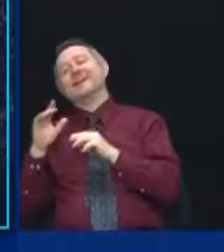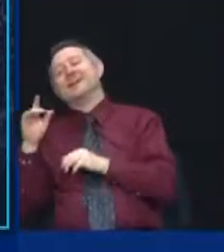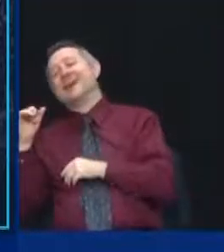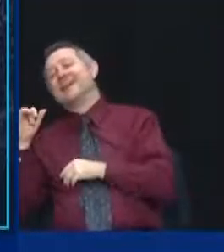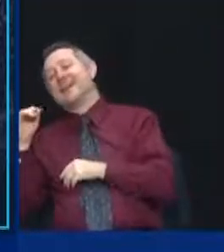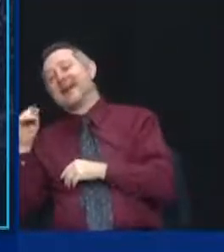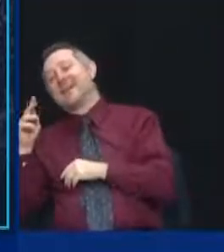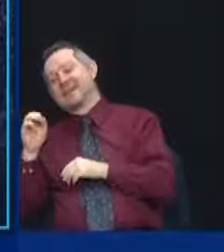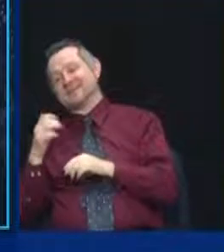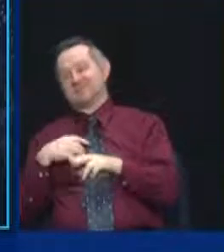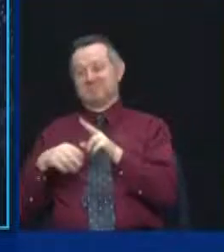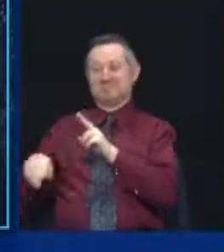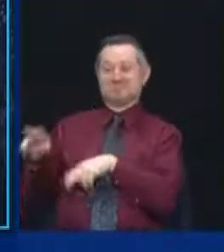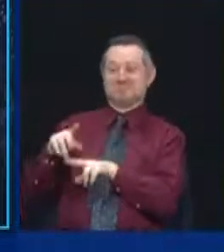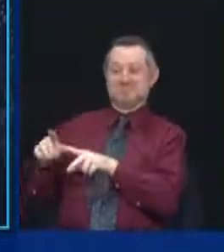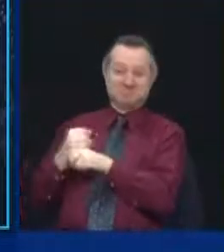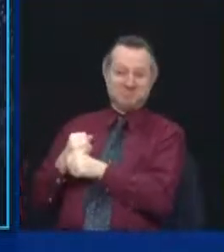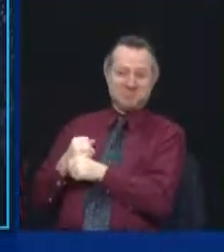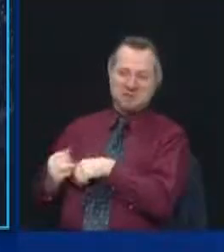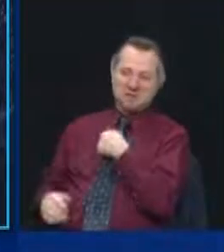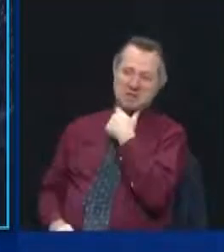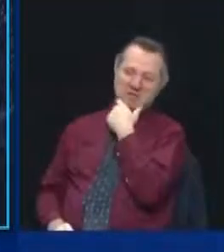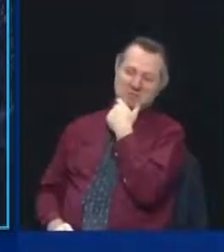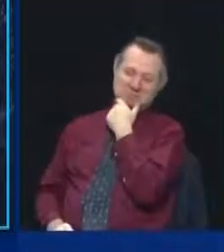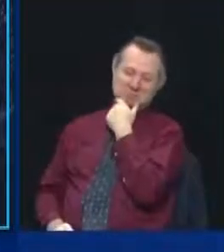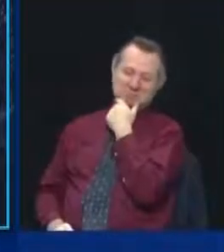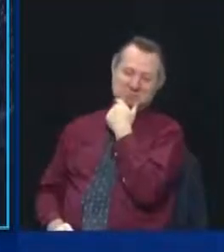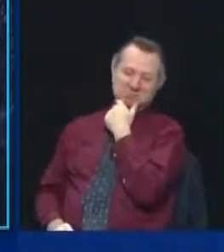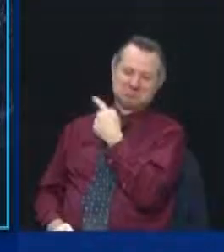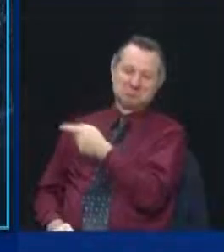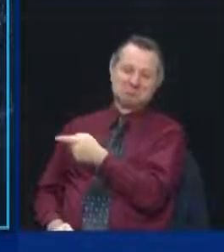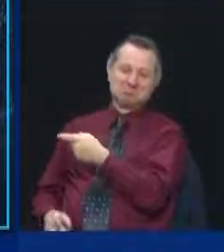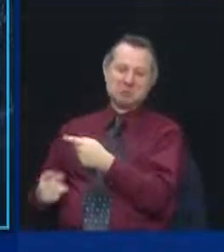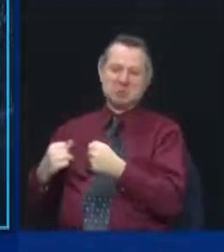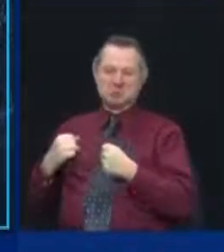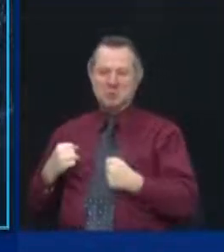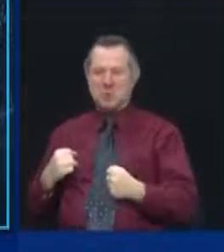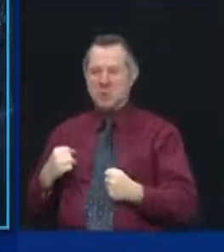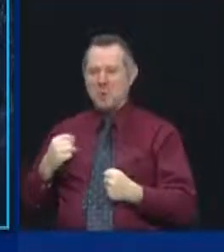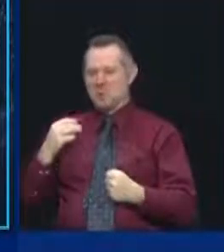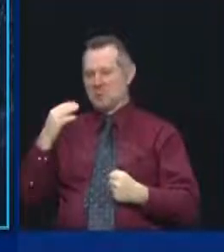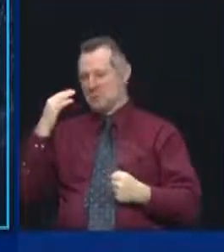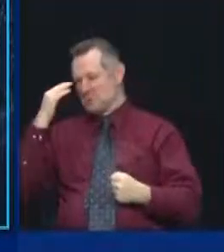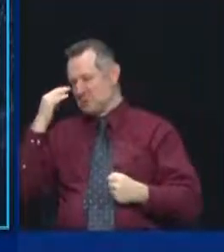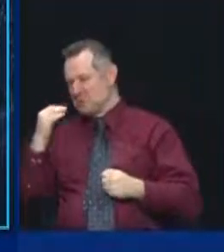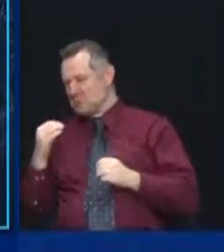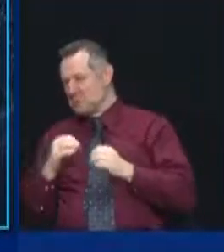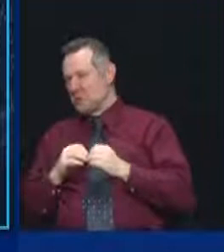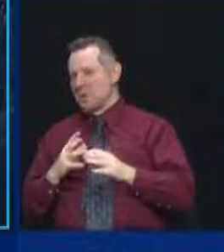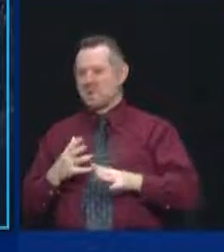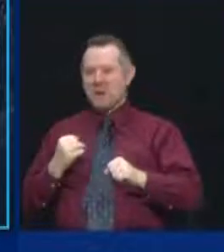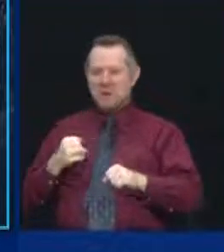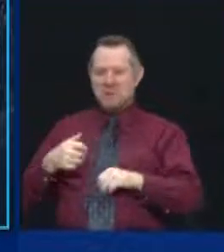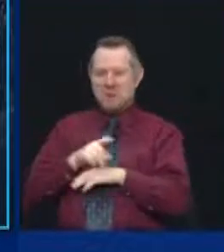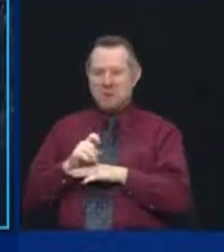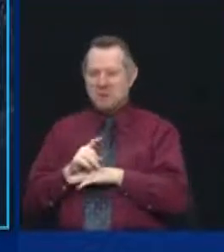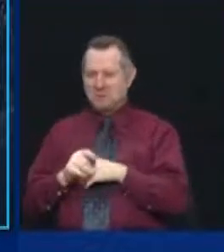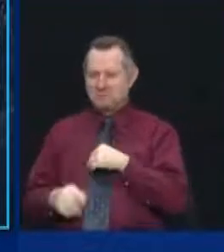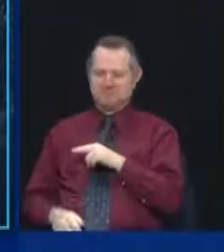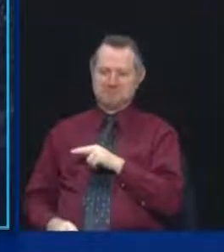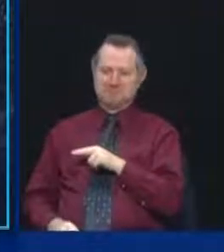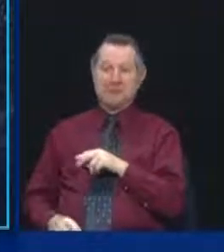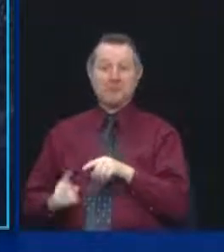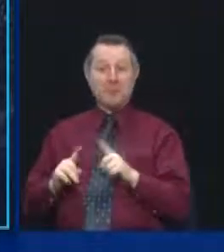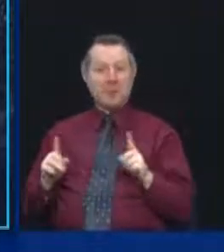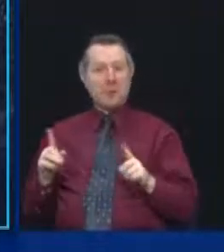He's stronger and more agile than you may appear, and he's younger than his years also. So